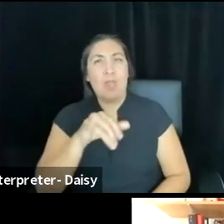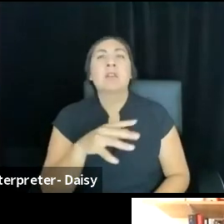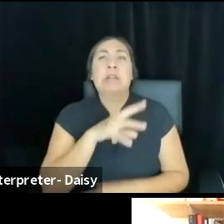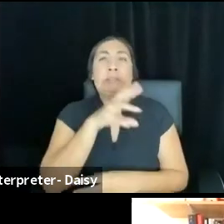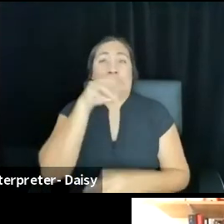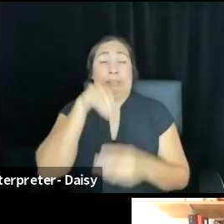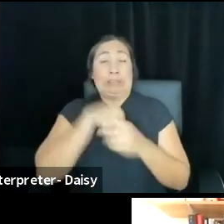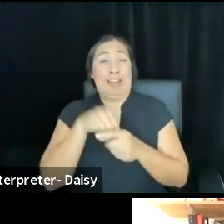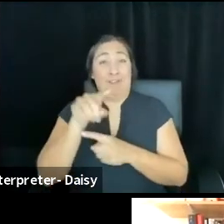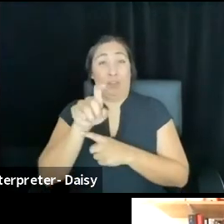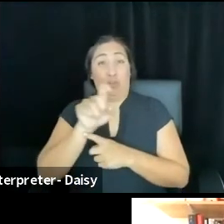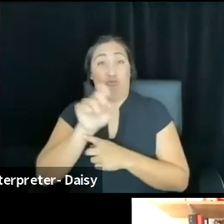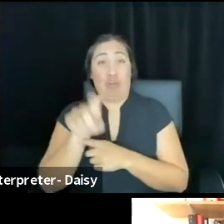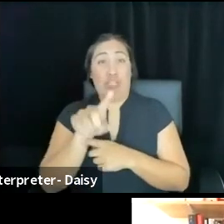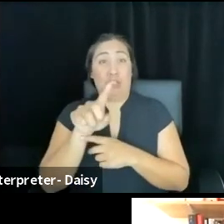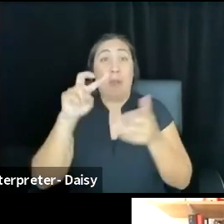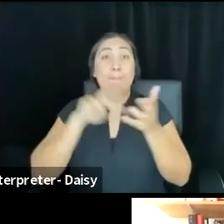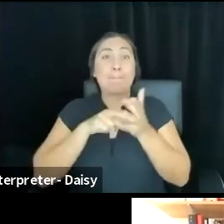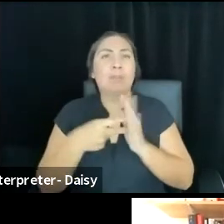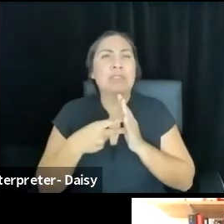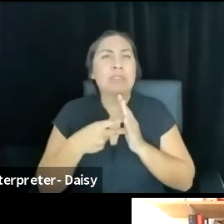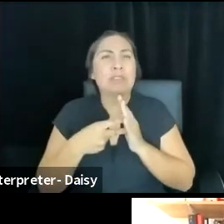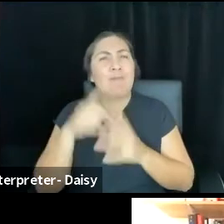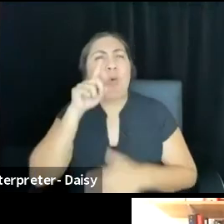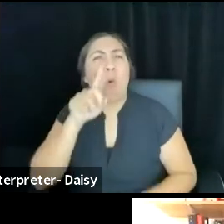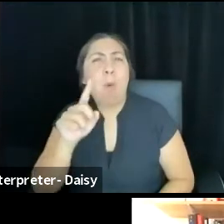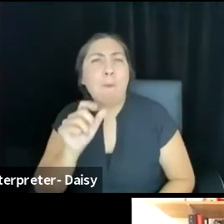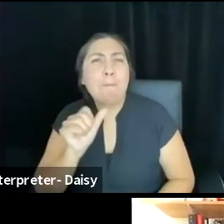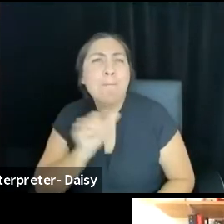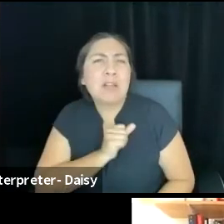me a question of who gets to decide the purpose.